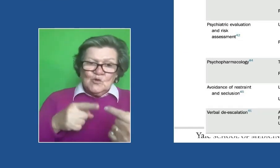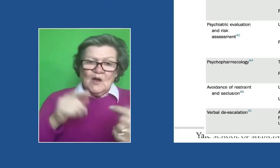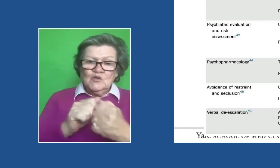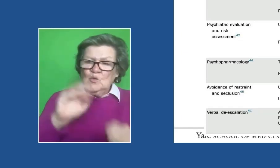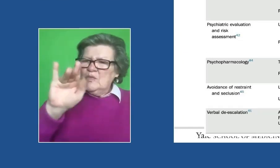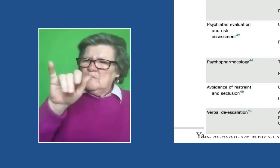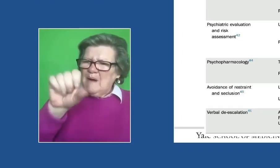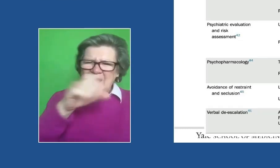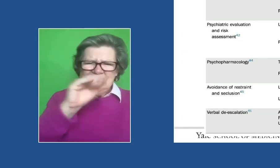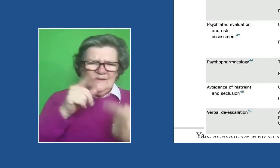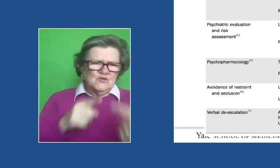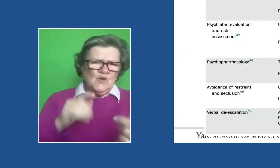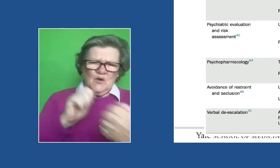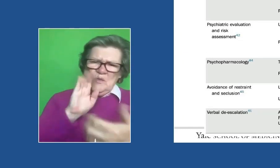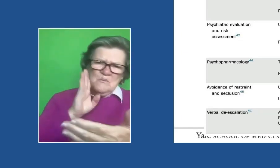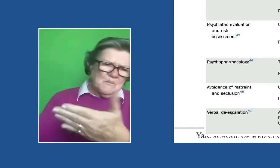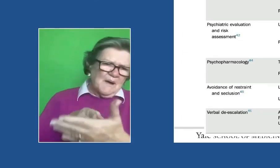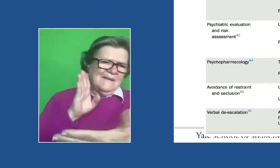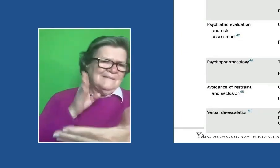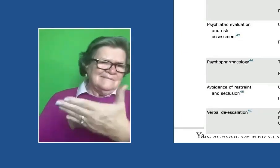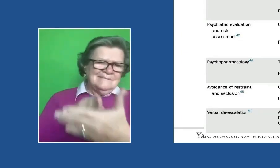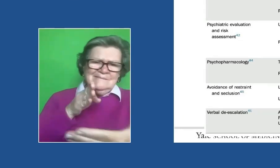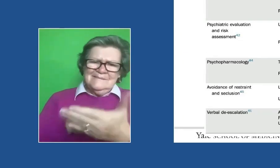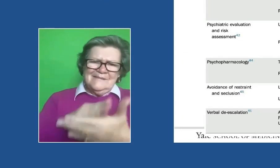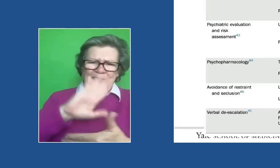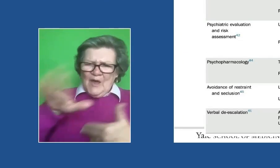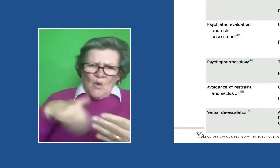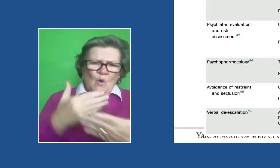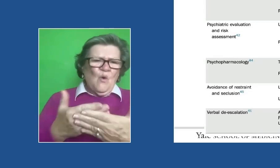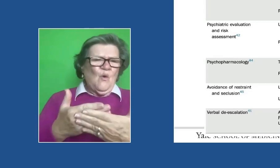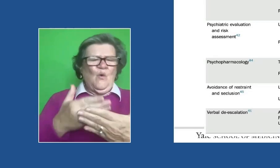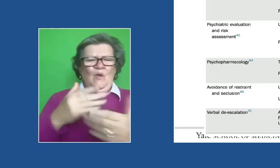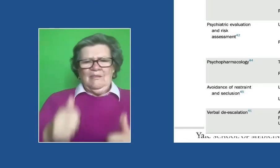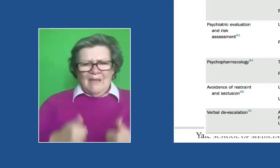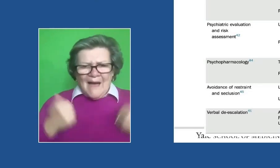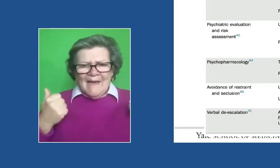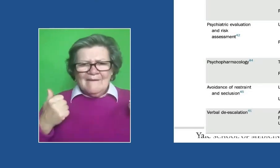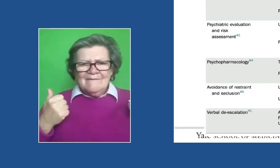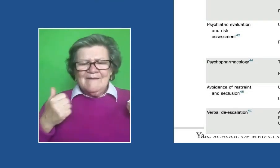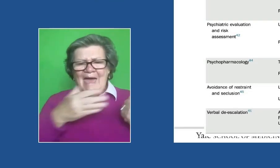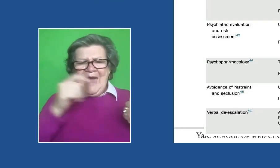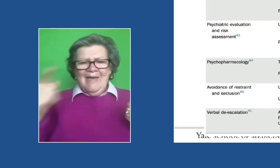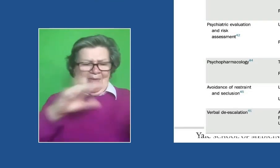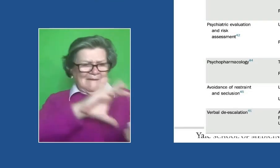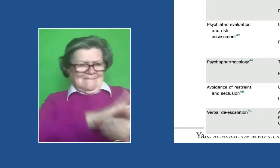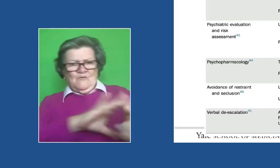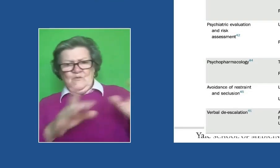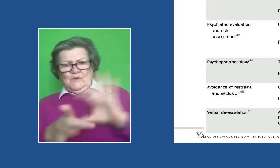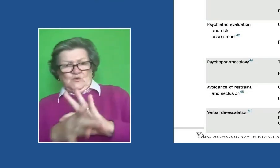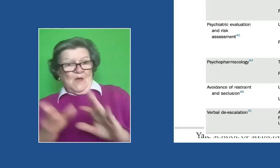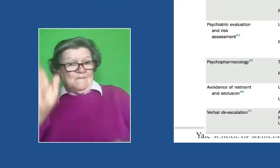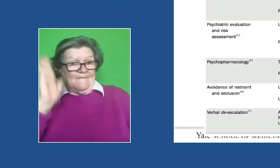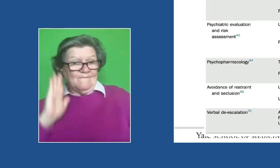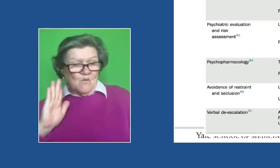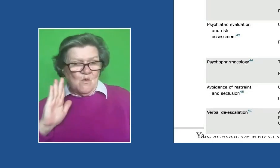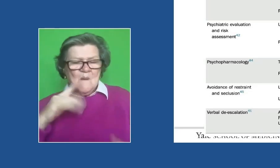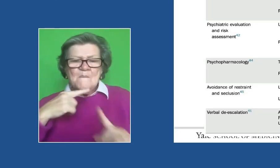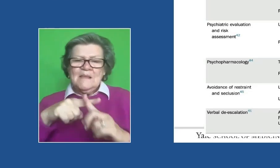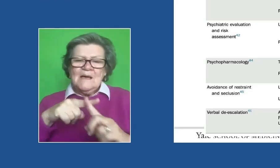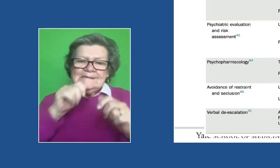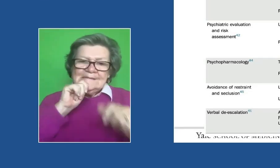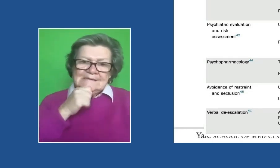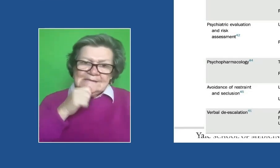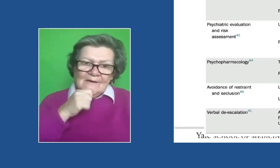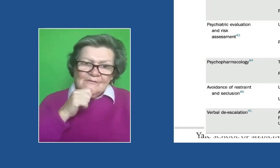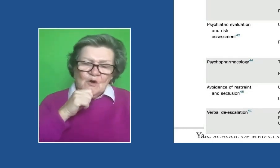prejudice their whole life, that they have been potentially restrained in prior visits to healthcare, but also the fact that they may suffer more violence